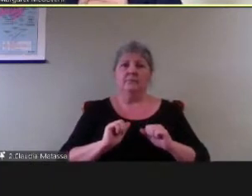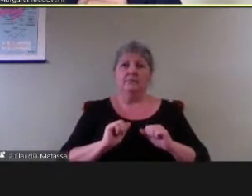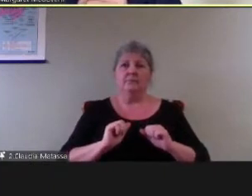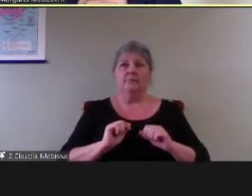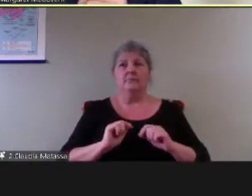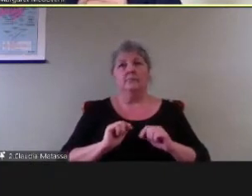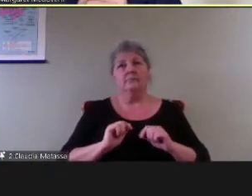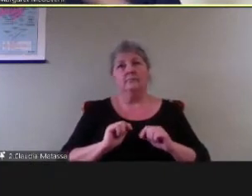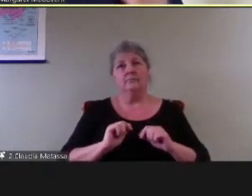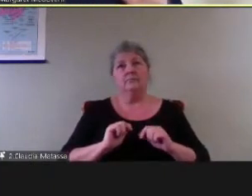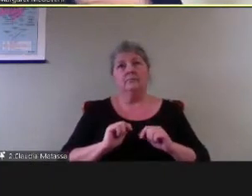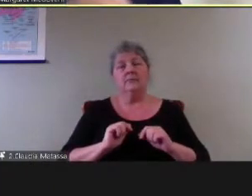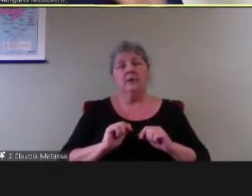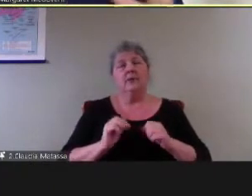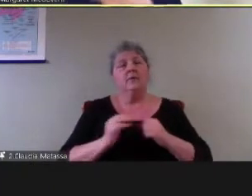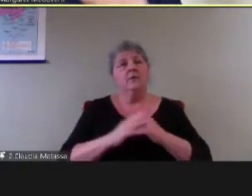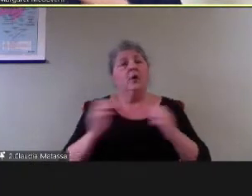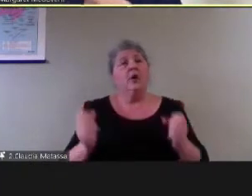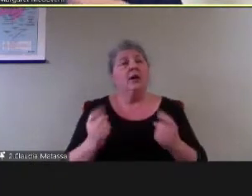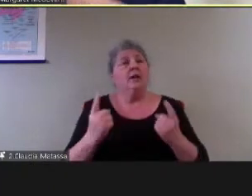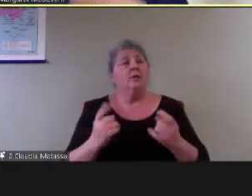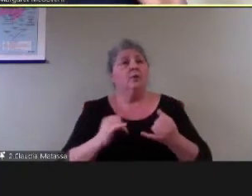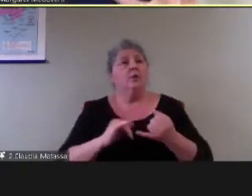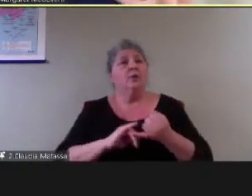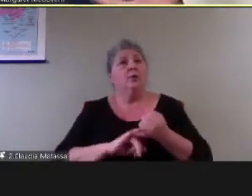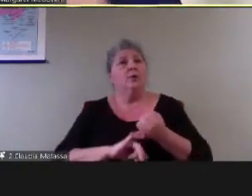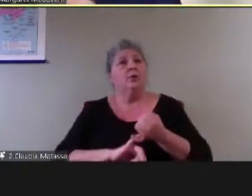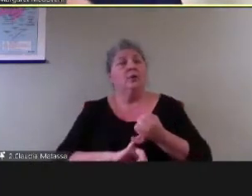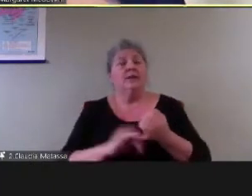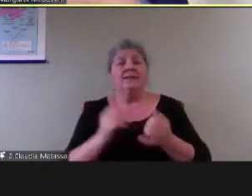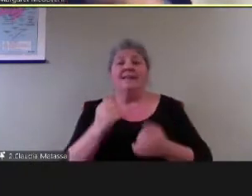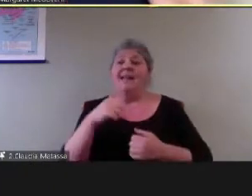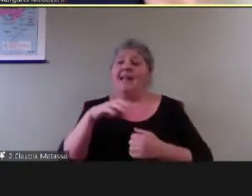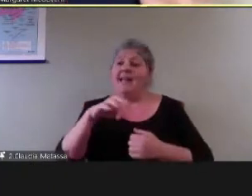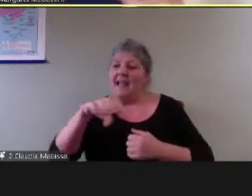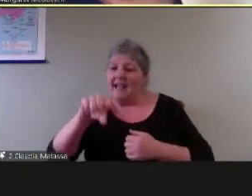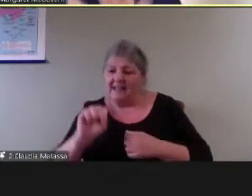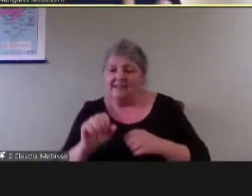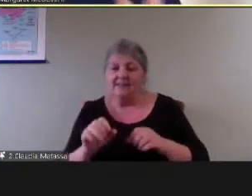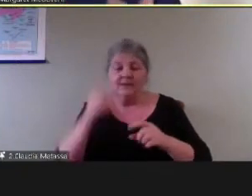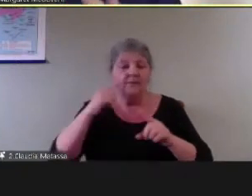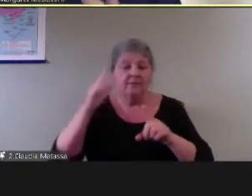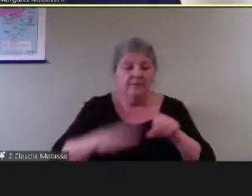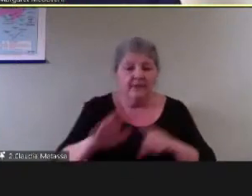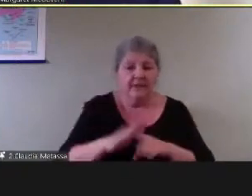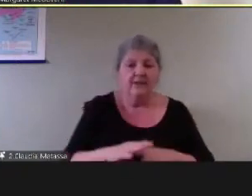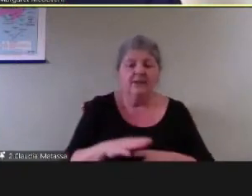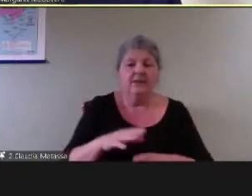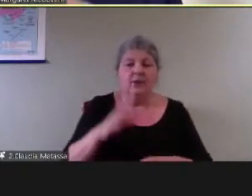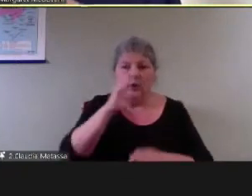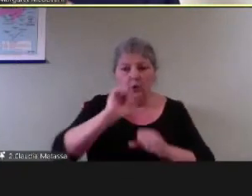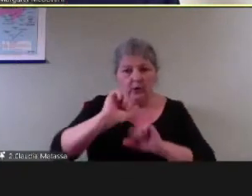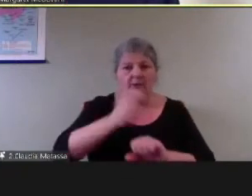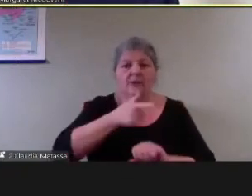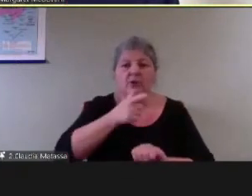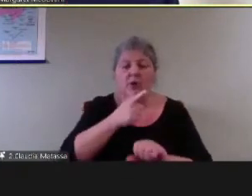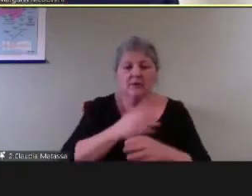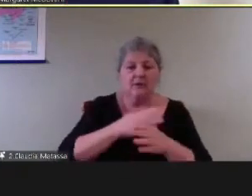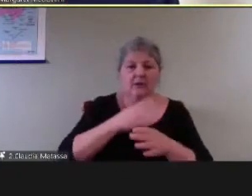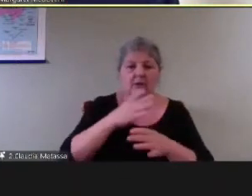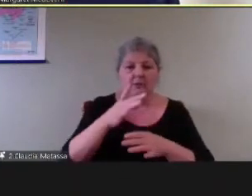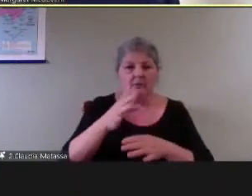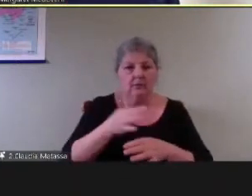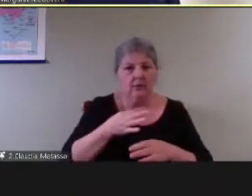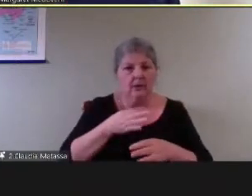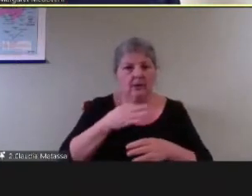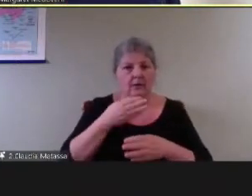ACEs, and for anybody who's uninitiated in the ACEs field, please look at the TED talk, that's a good place to start. Then the research